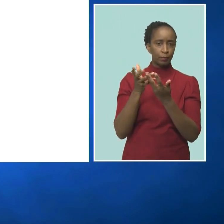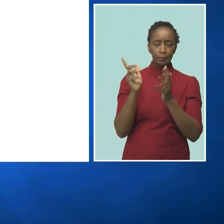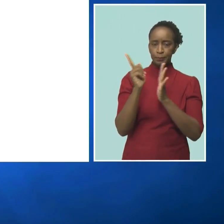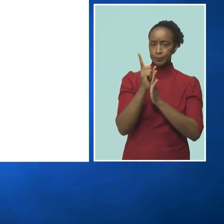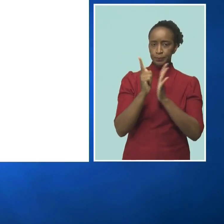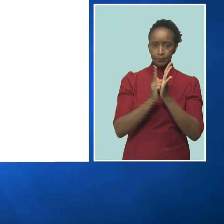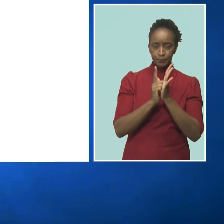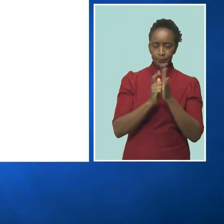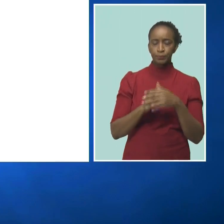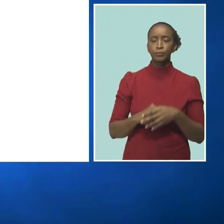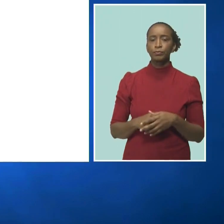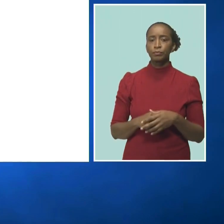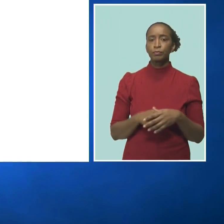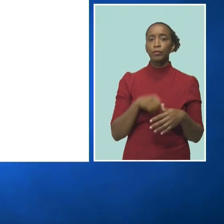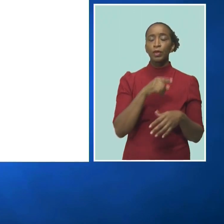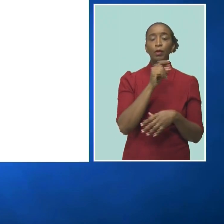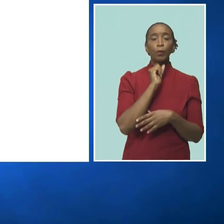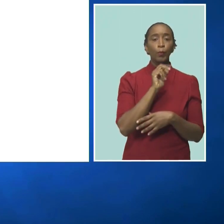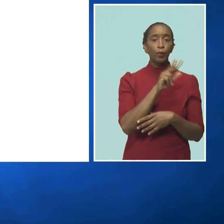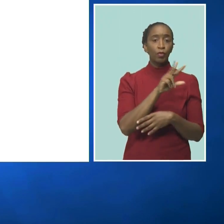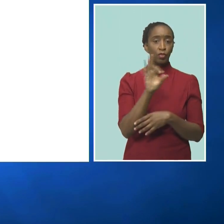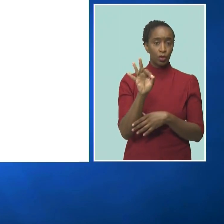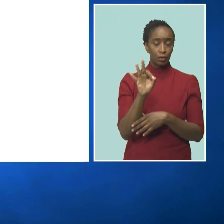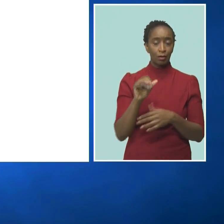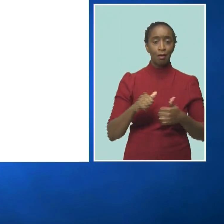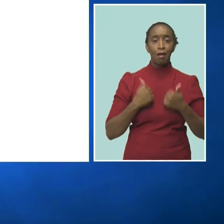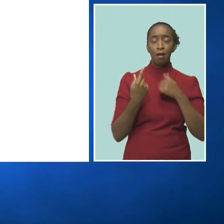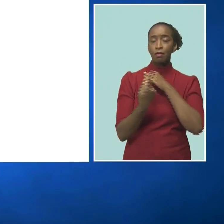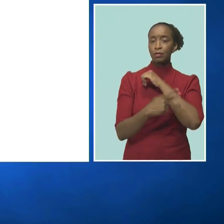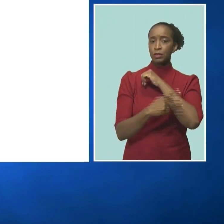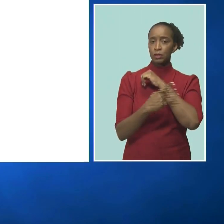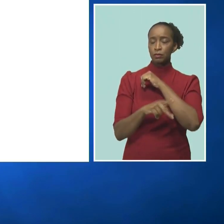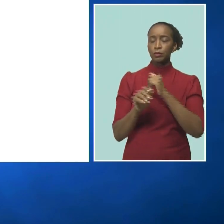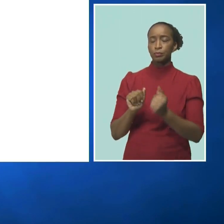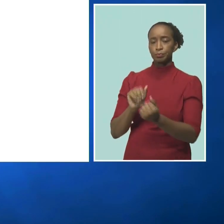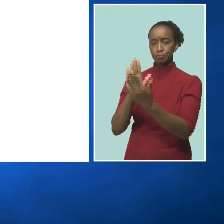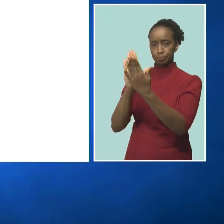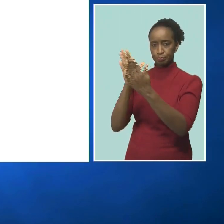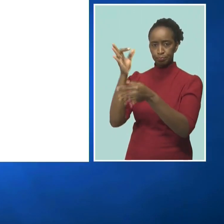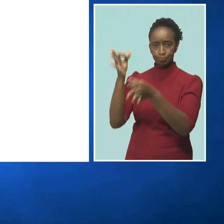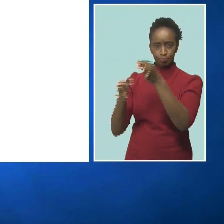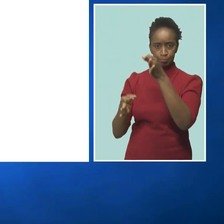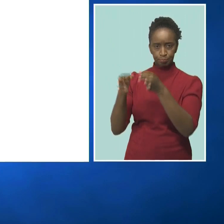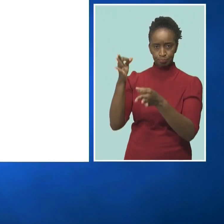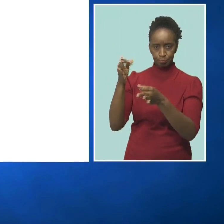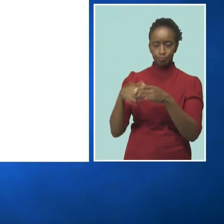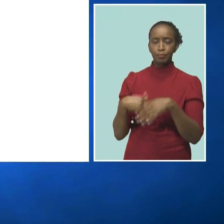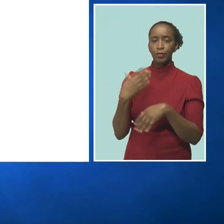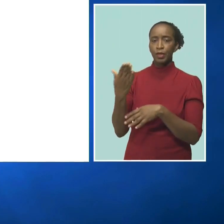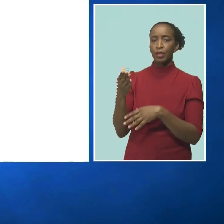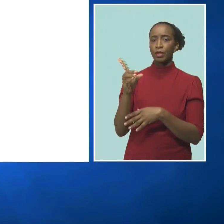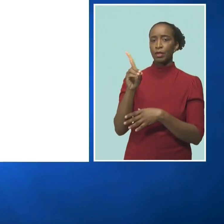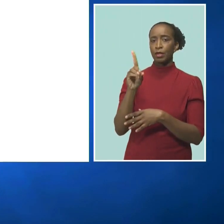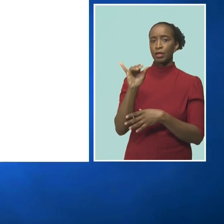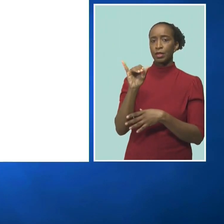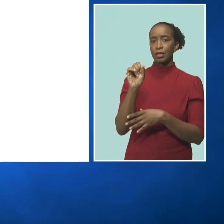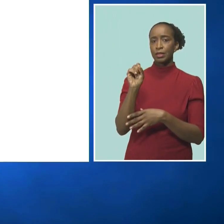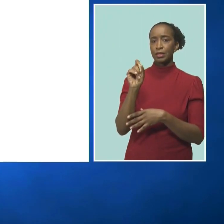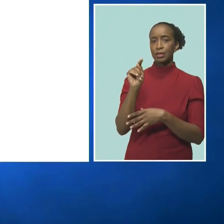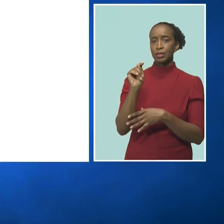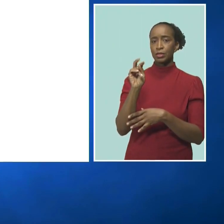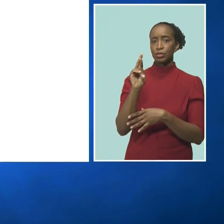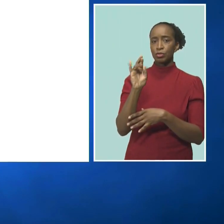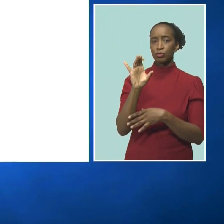2022. John, 39, of Mangrove St. Philip, appeared before Magistrate Joyanne Clark in the District C Magistrates Court.